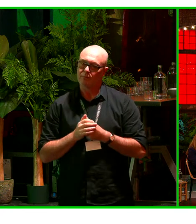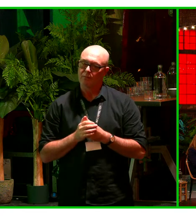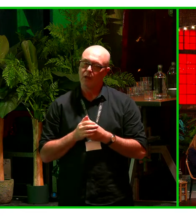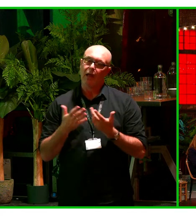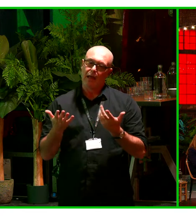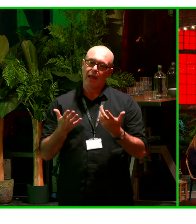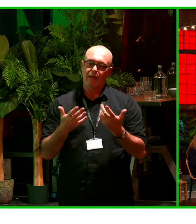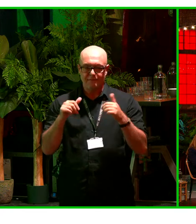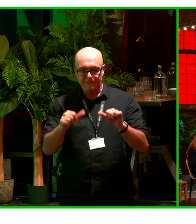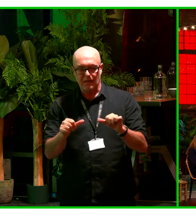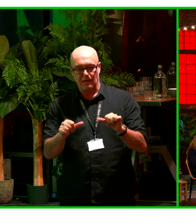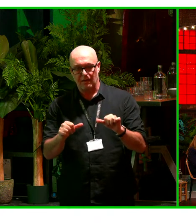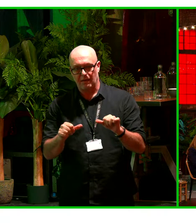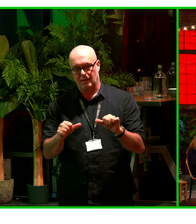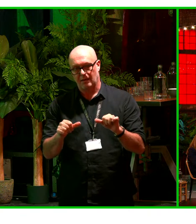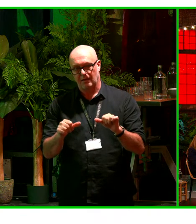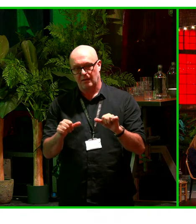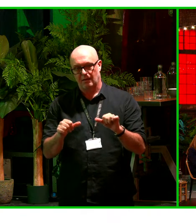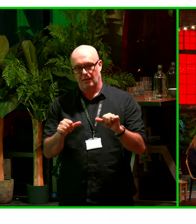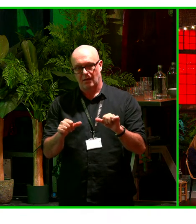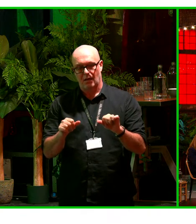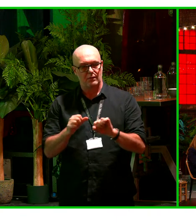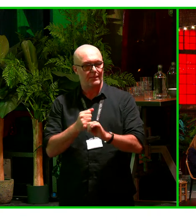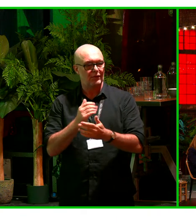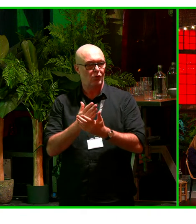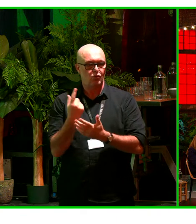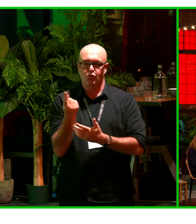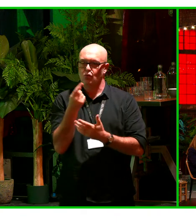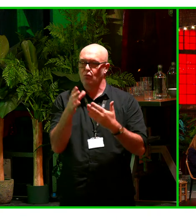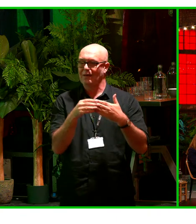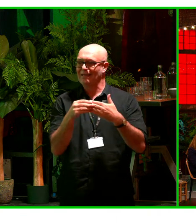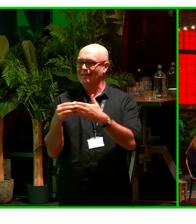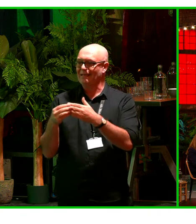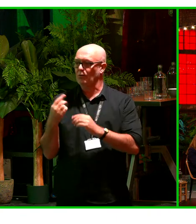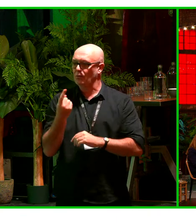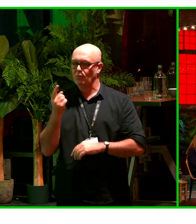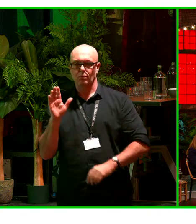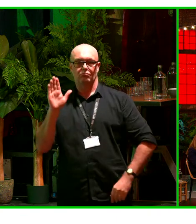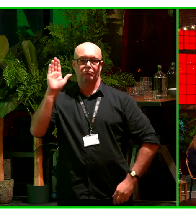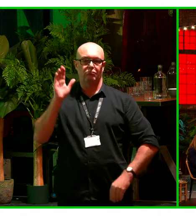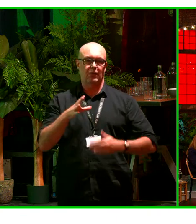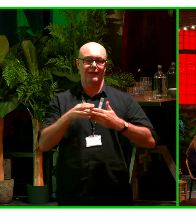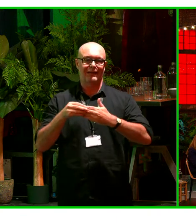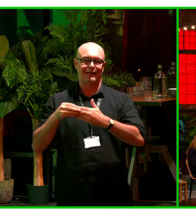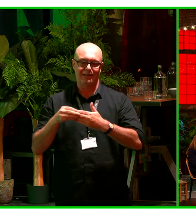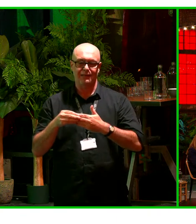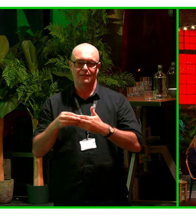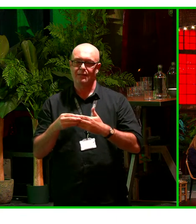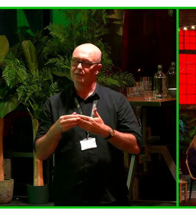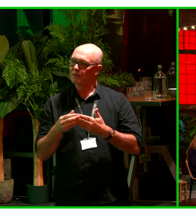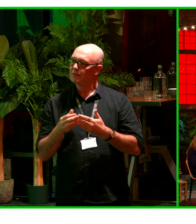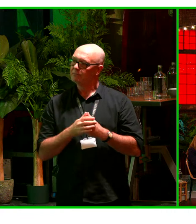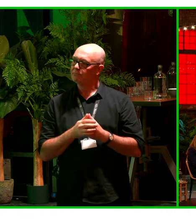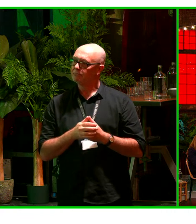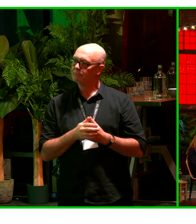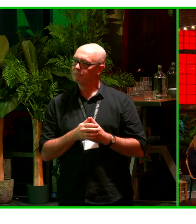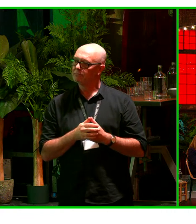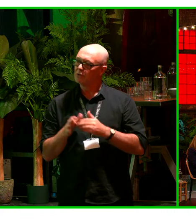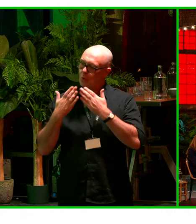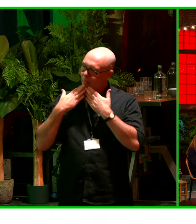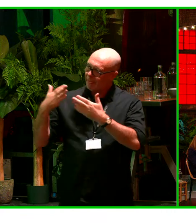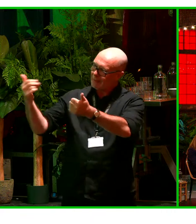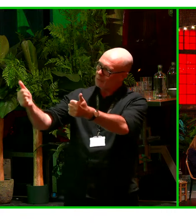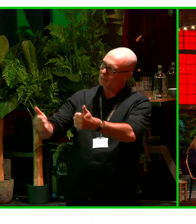around the challenge of people stepping up to lead and work together to make this happen. So brilliant. So if you can join me in thanking our